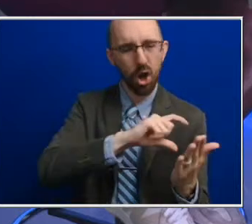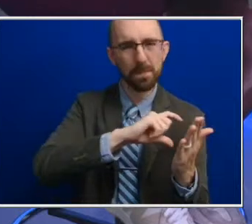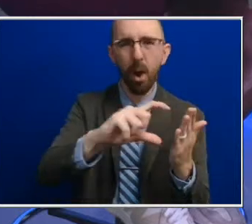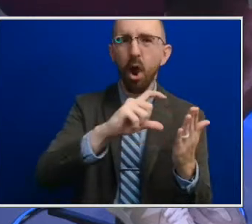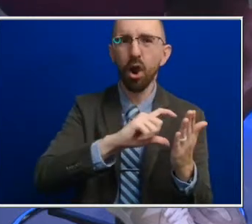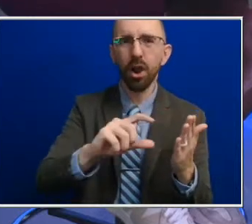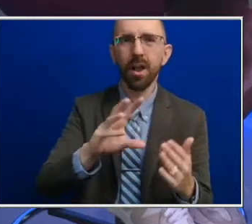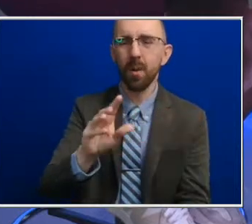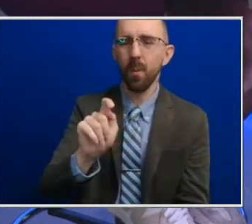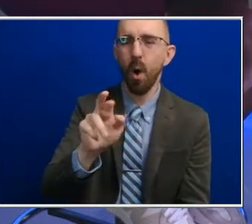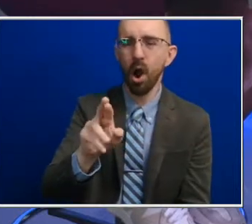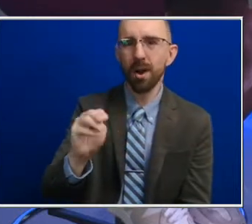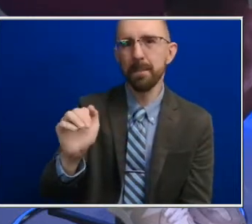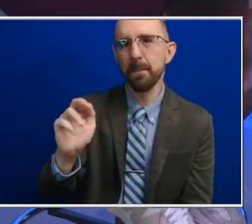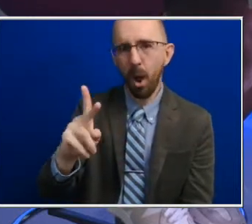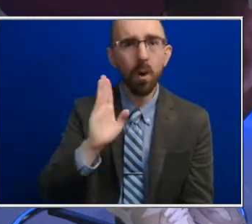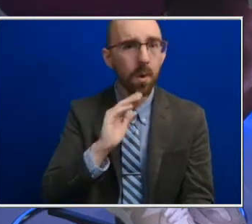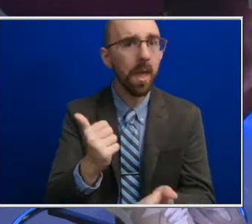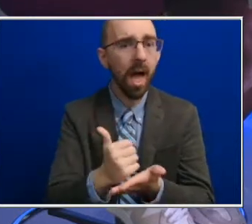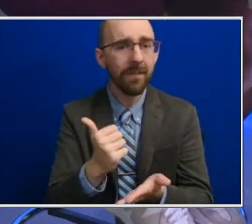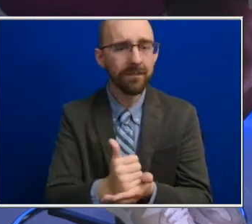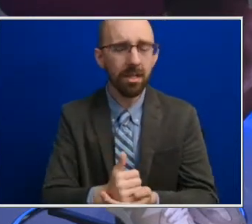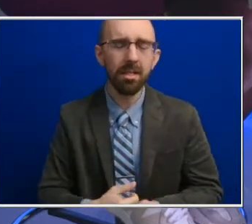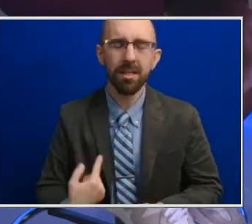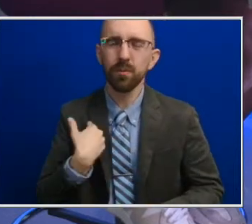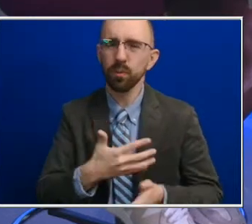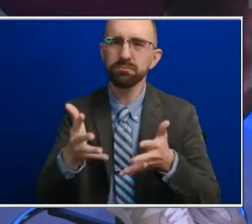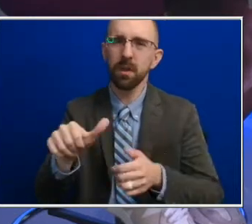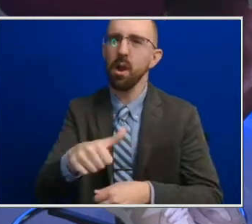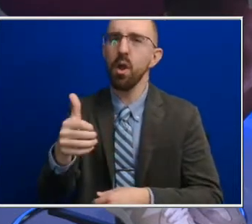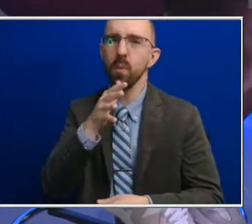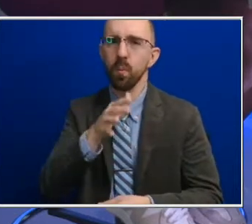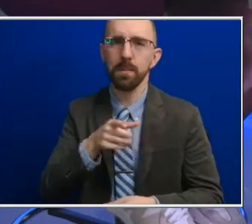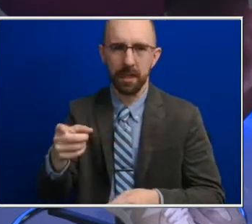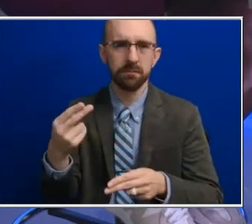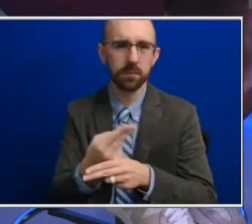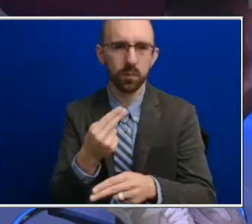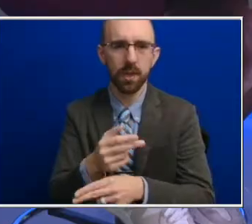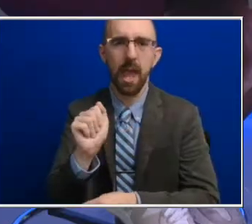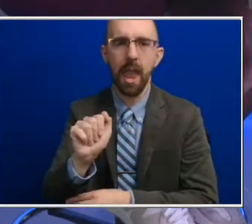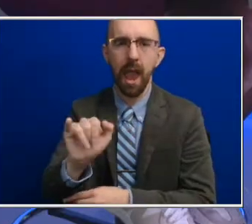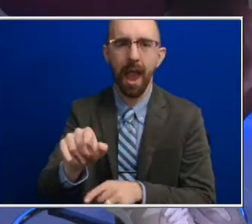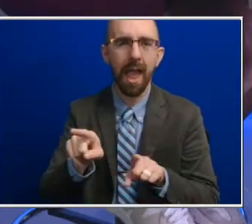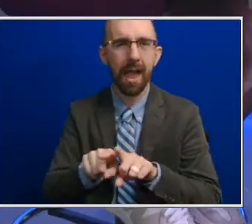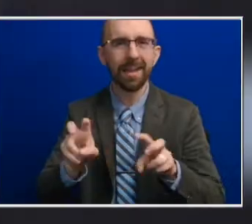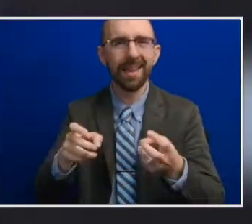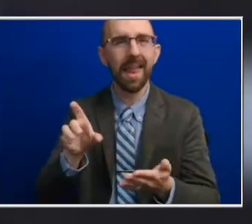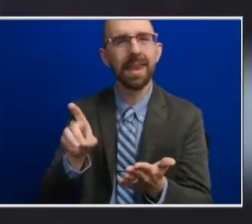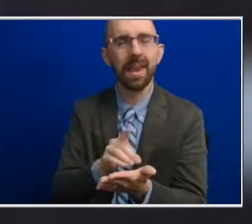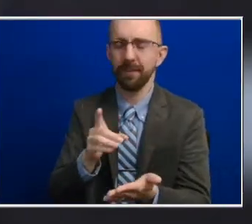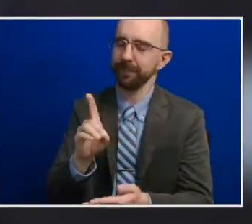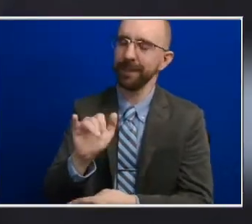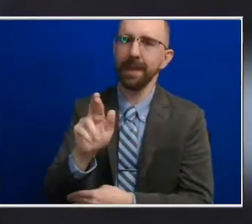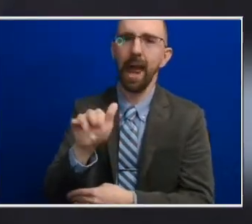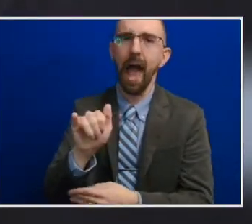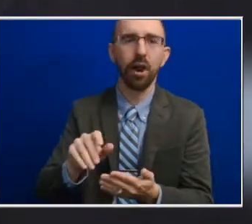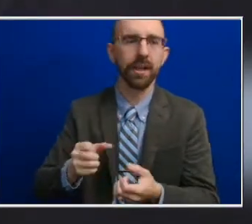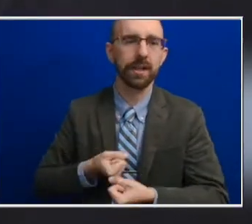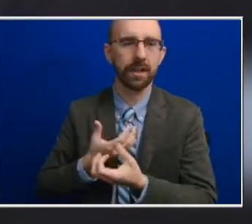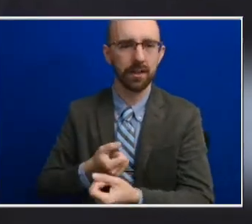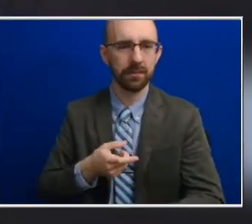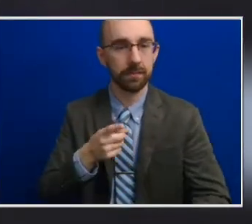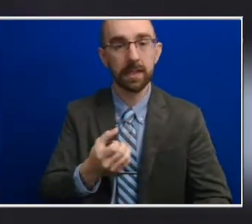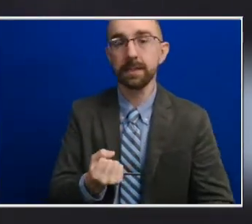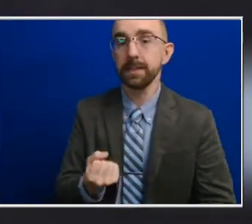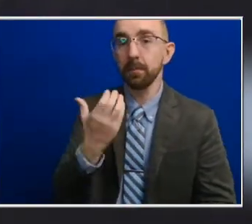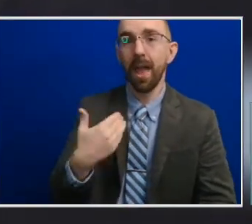would be helpful. We spoke with another woman who says she uses AI as kind of a diary. On Snapchat now there's a little AI